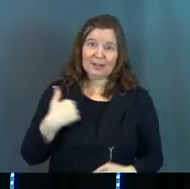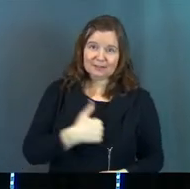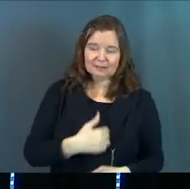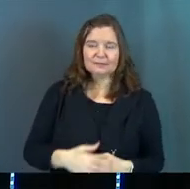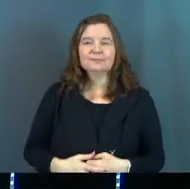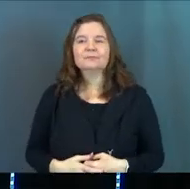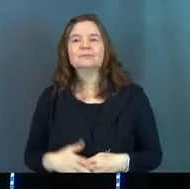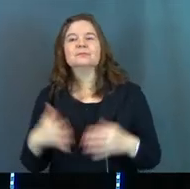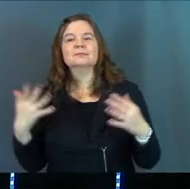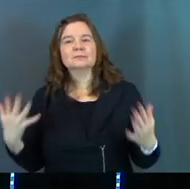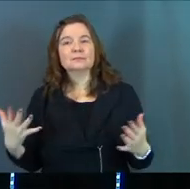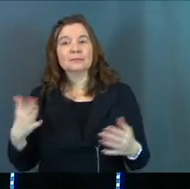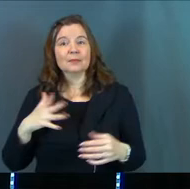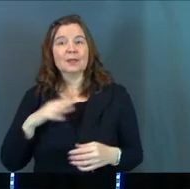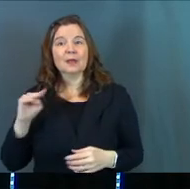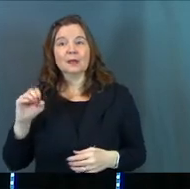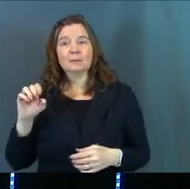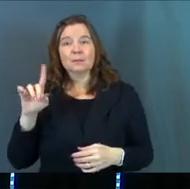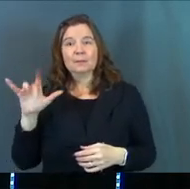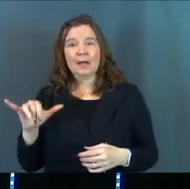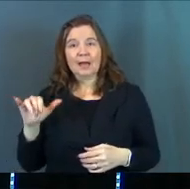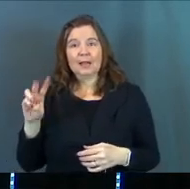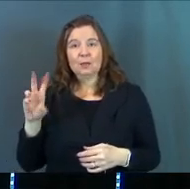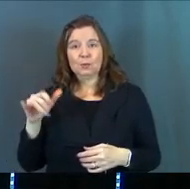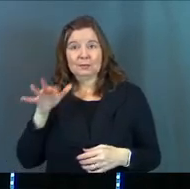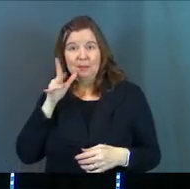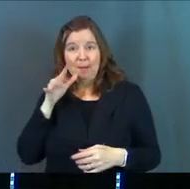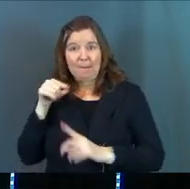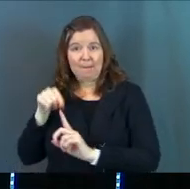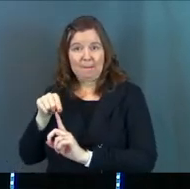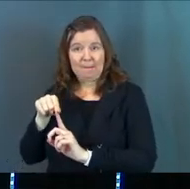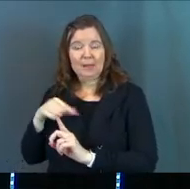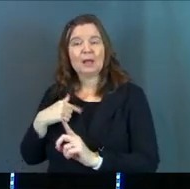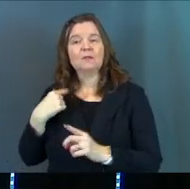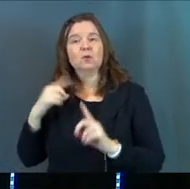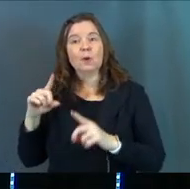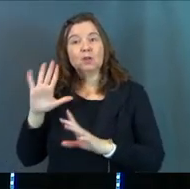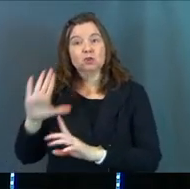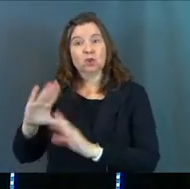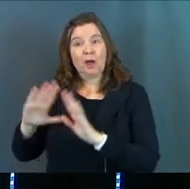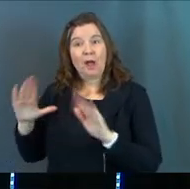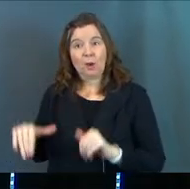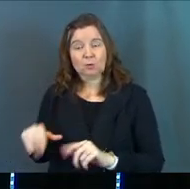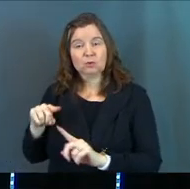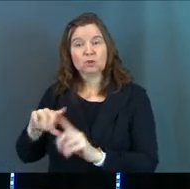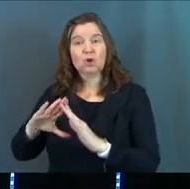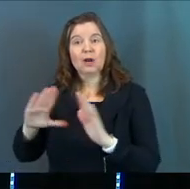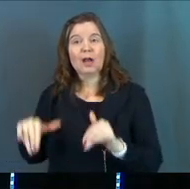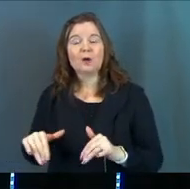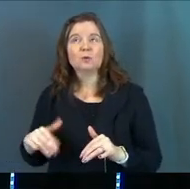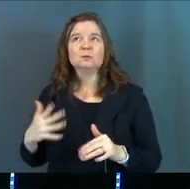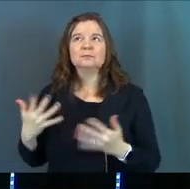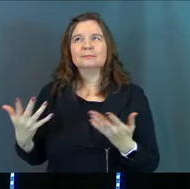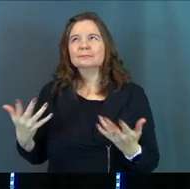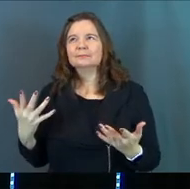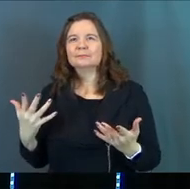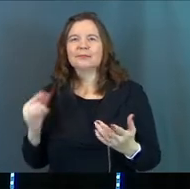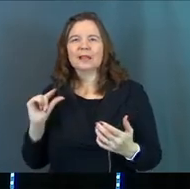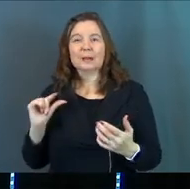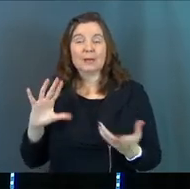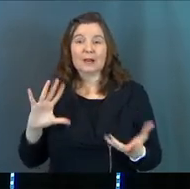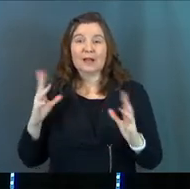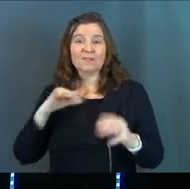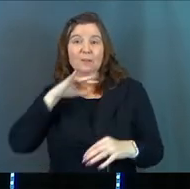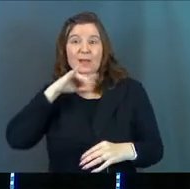us. So Molly Weasley was the head of that family, and if you ever went to her house was going to be a bit